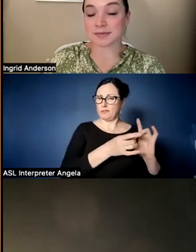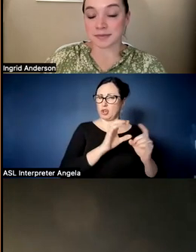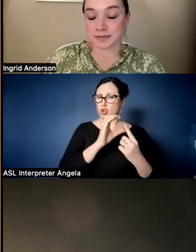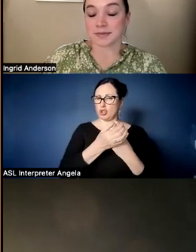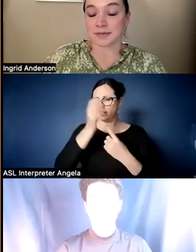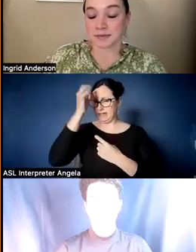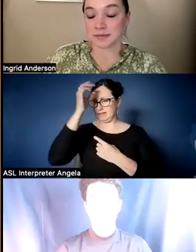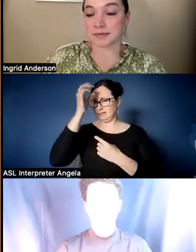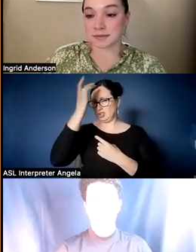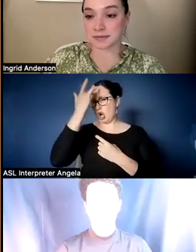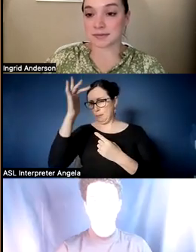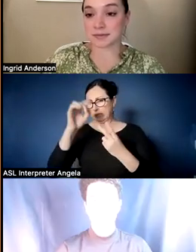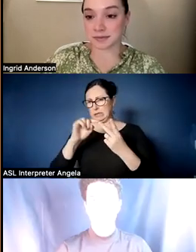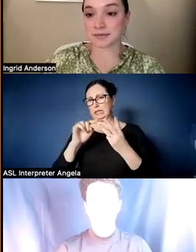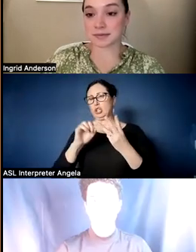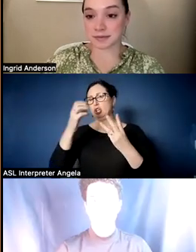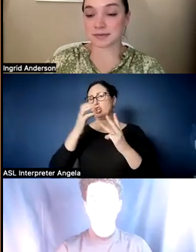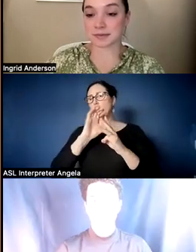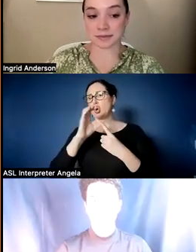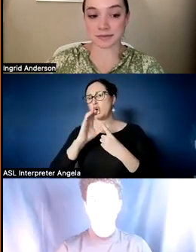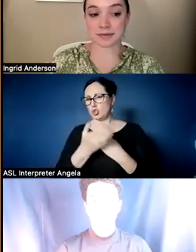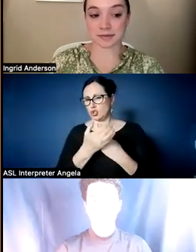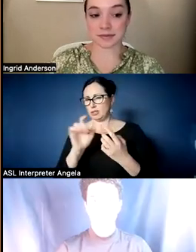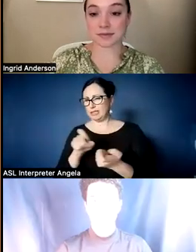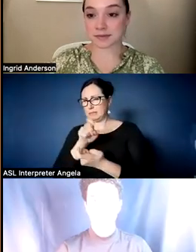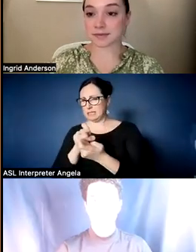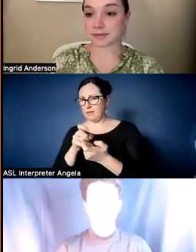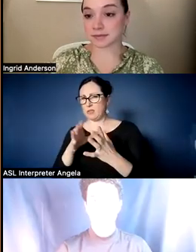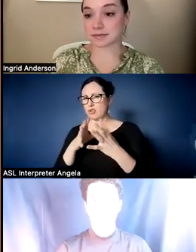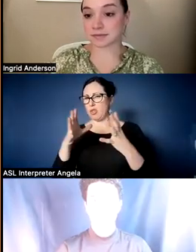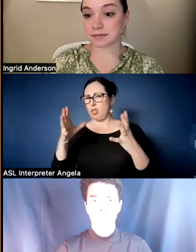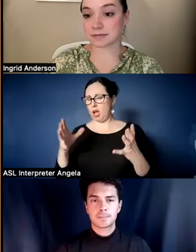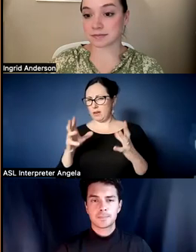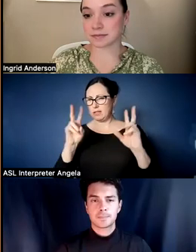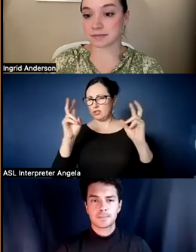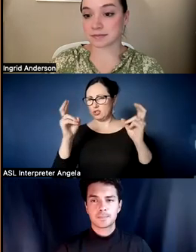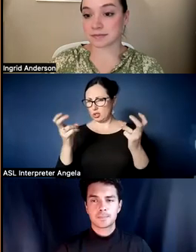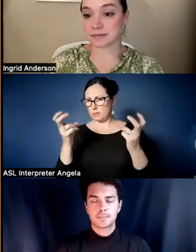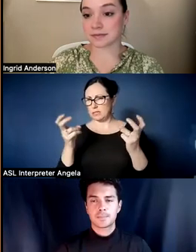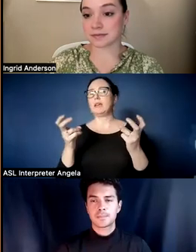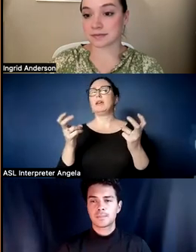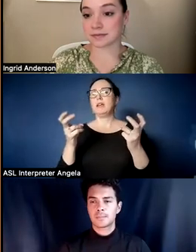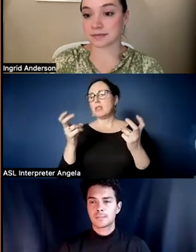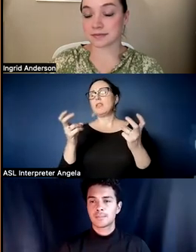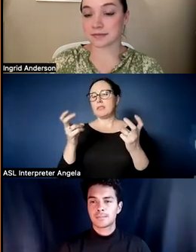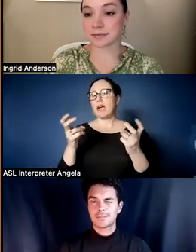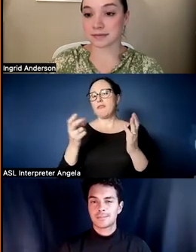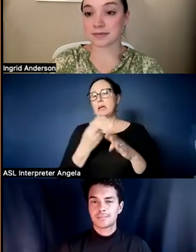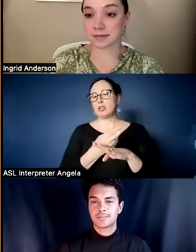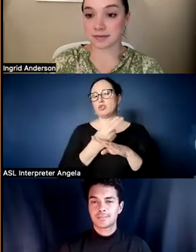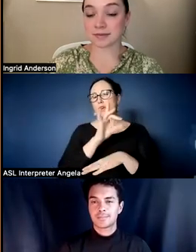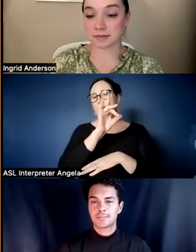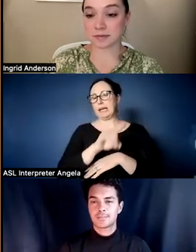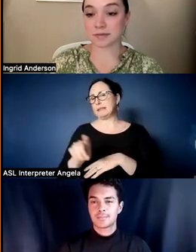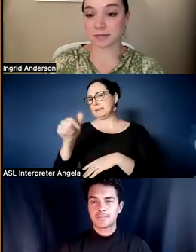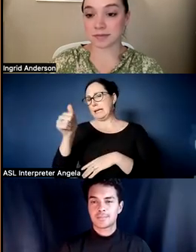culturally specific. There's a lot of different terms that have been coined over the last probably, 8 to 10 years that all have slightly different